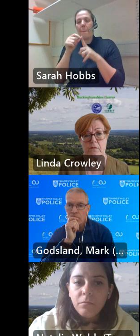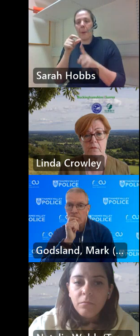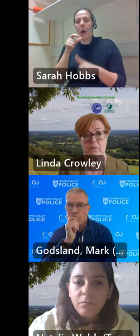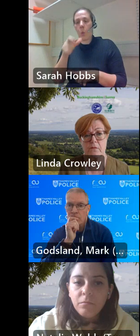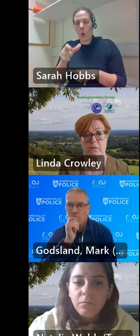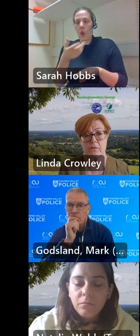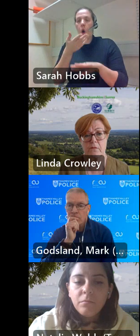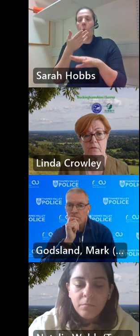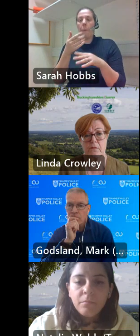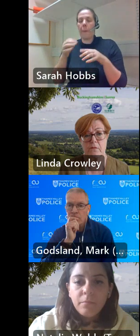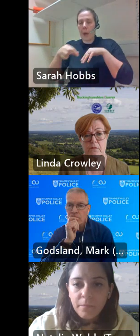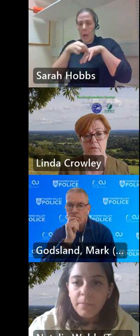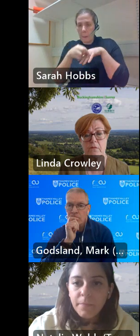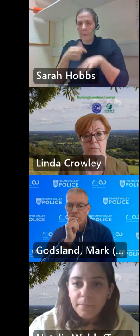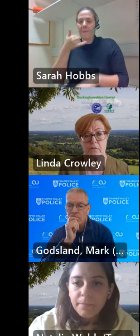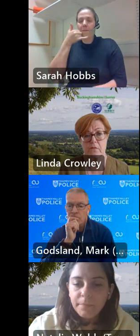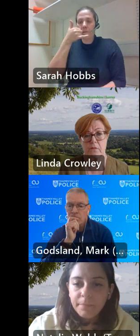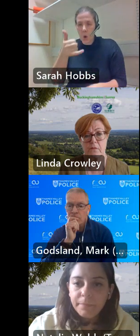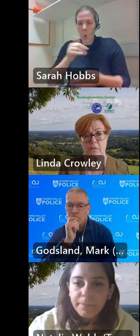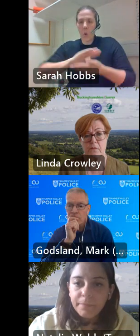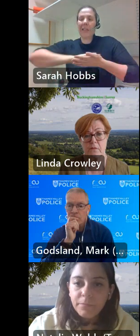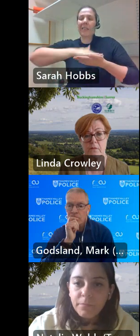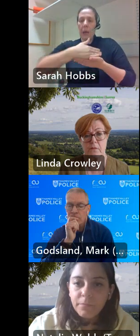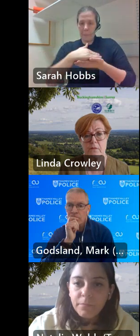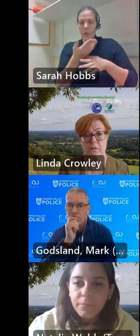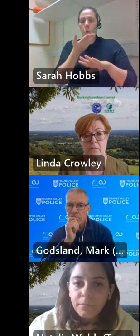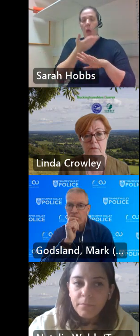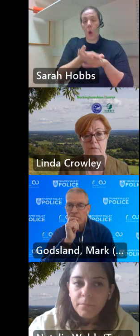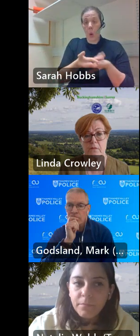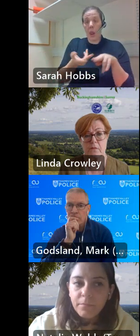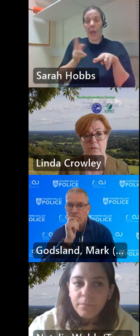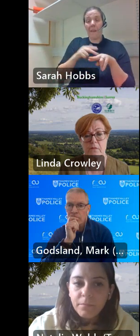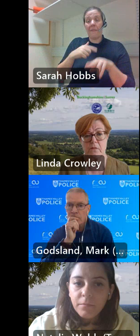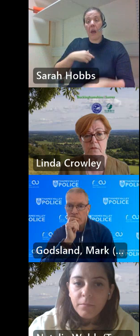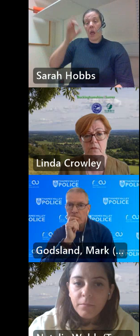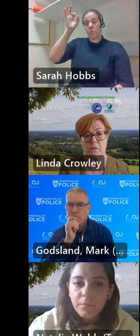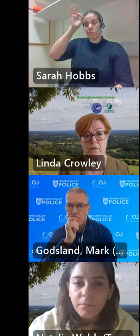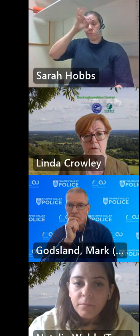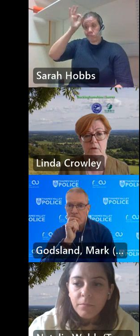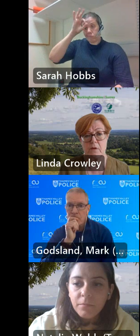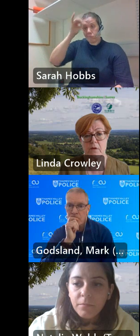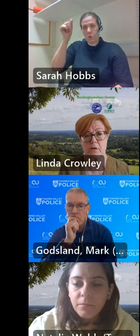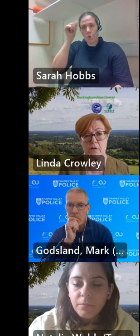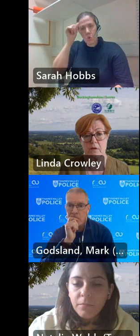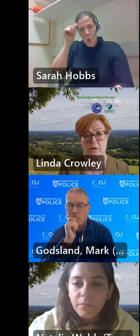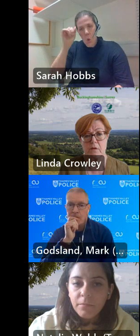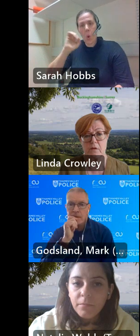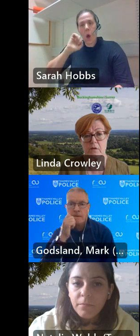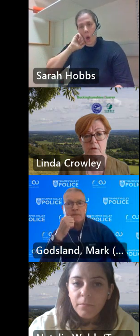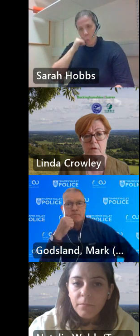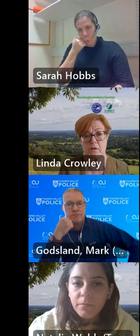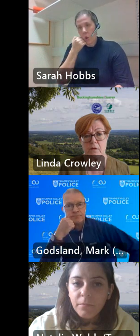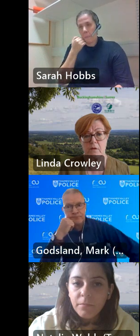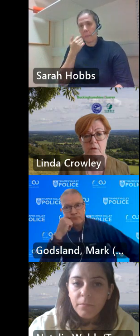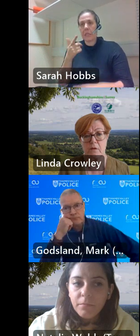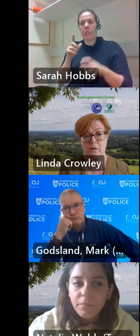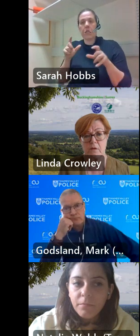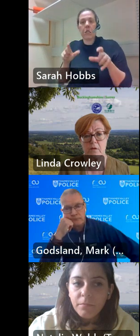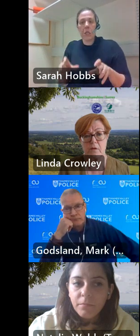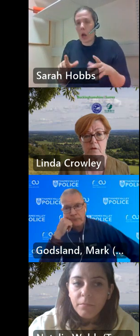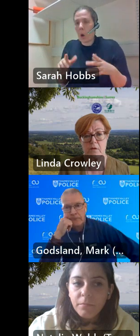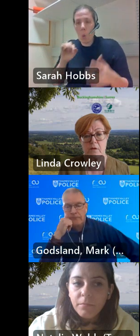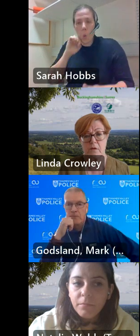phone and tablet. And if I hadn't known it, I would have been incredibly stuck. I wouldn't have